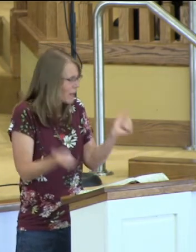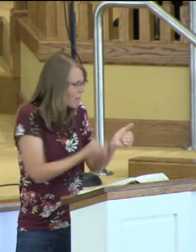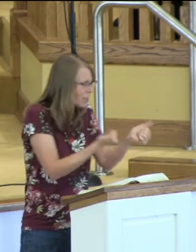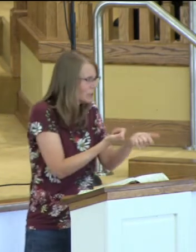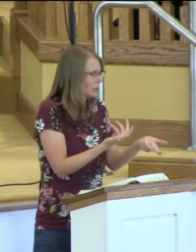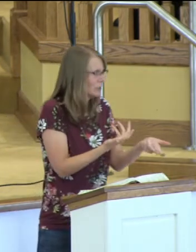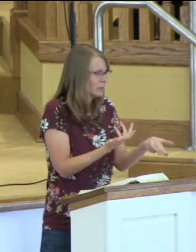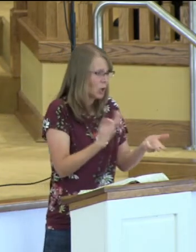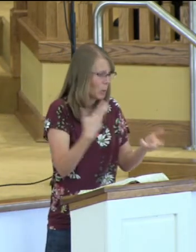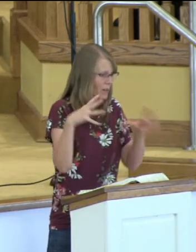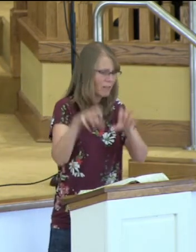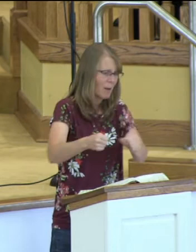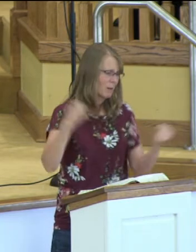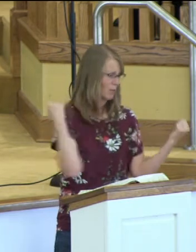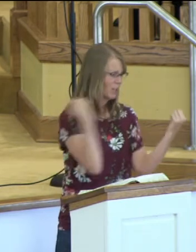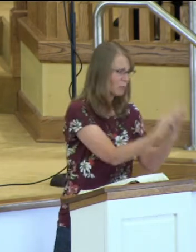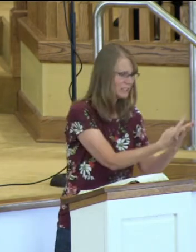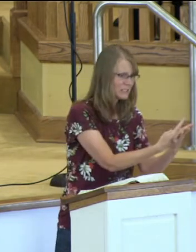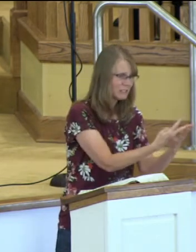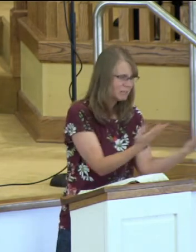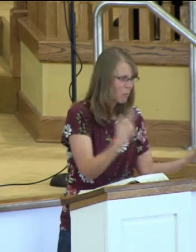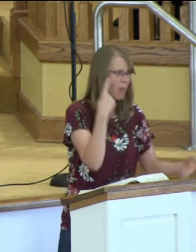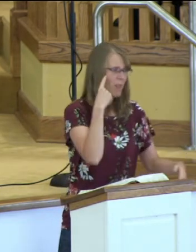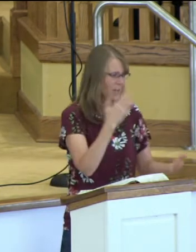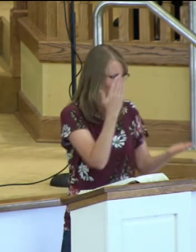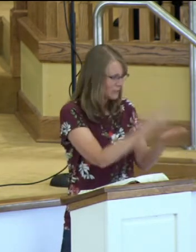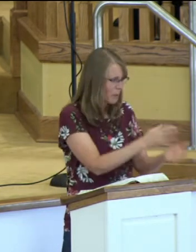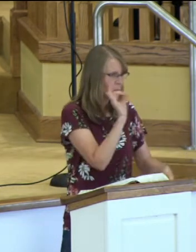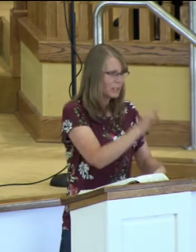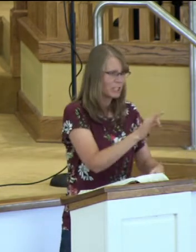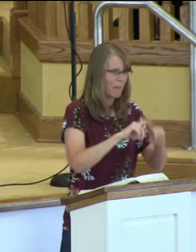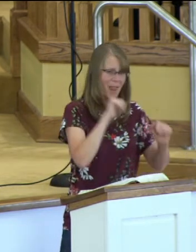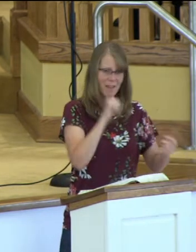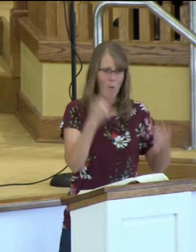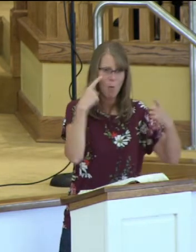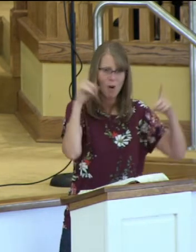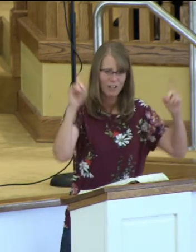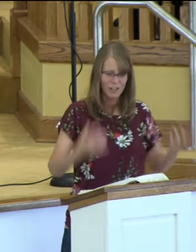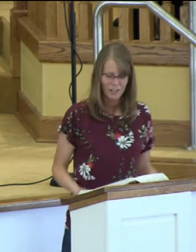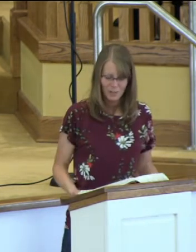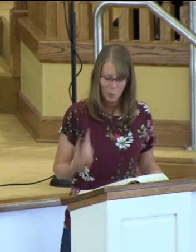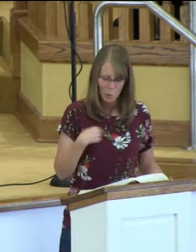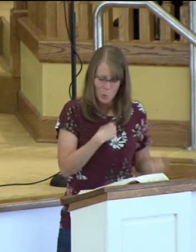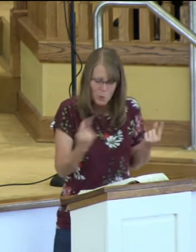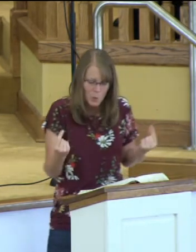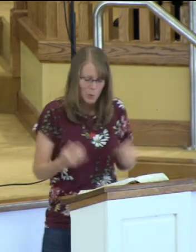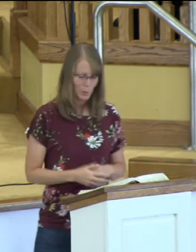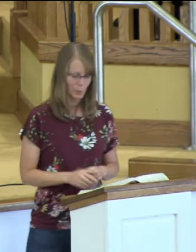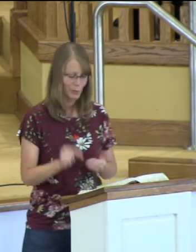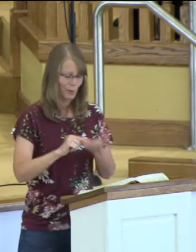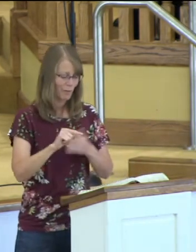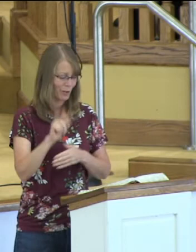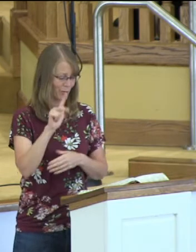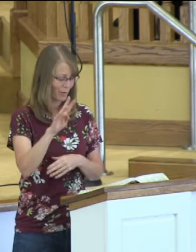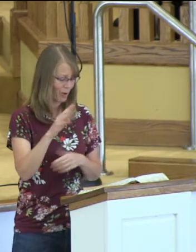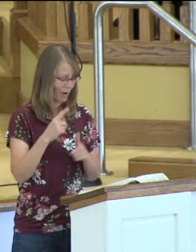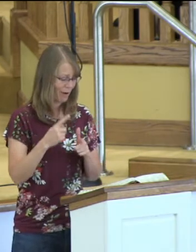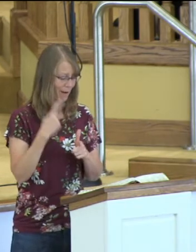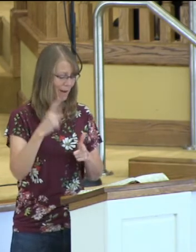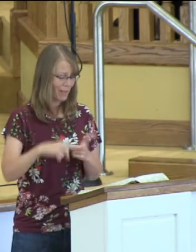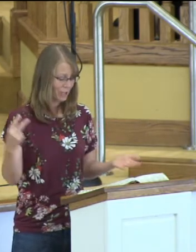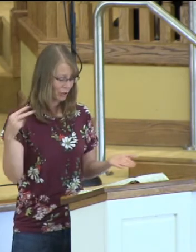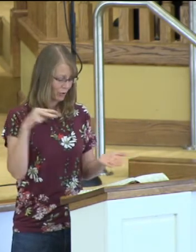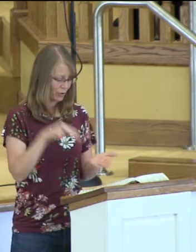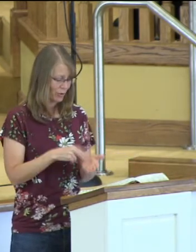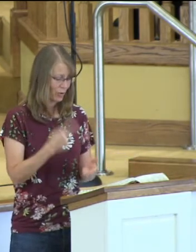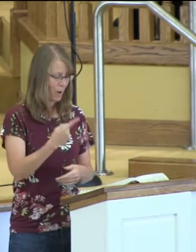more. What are we going to do with them? And so in verse 34, then stood there up in one of the